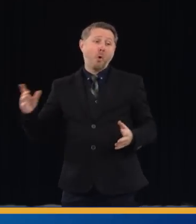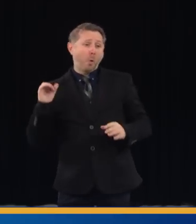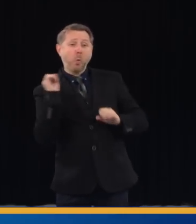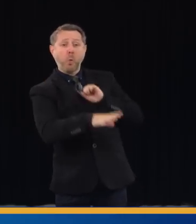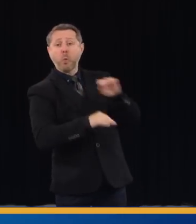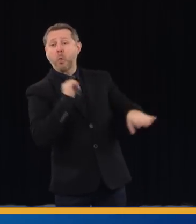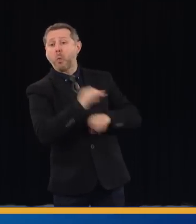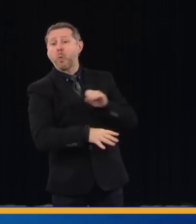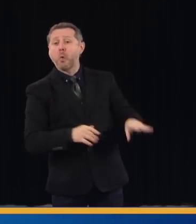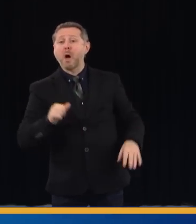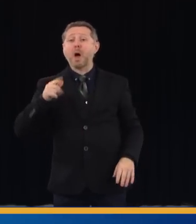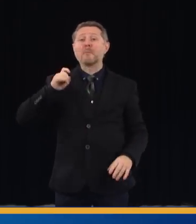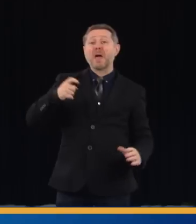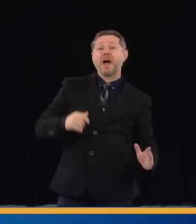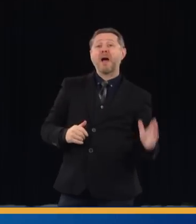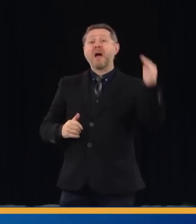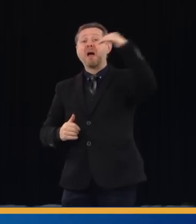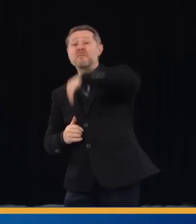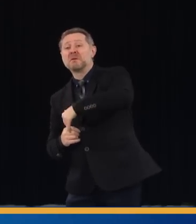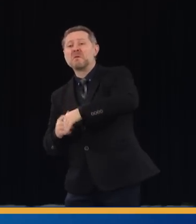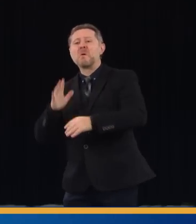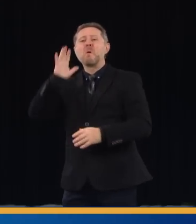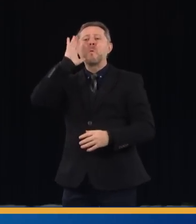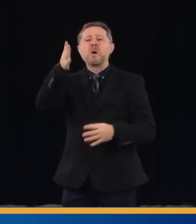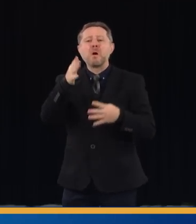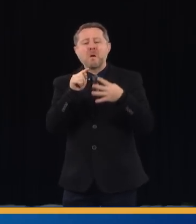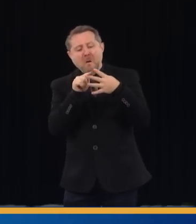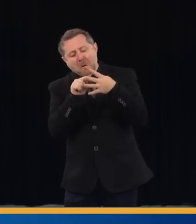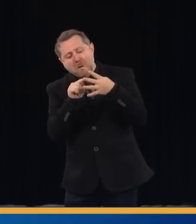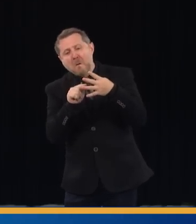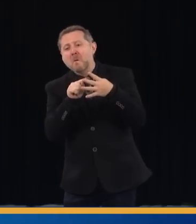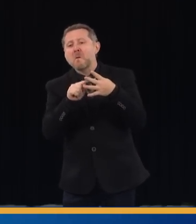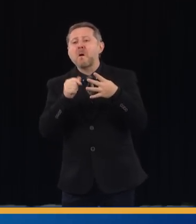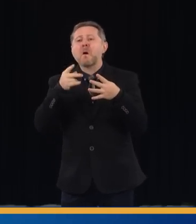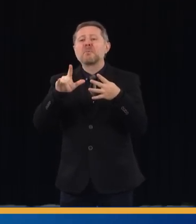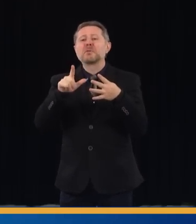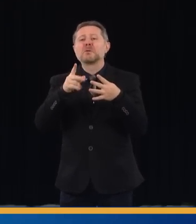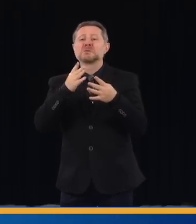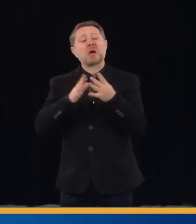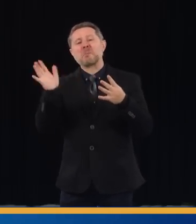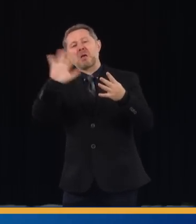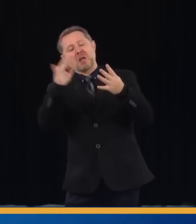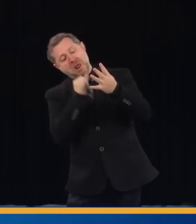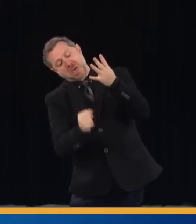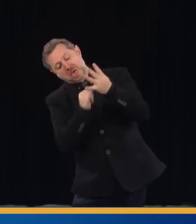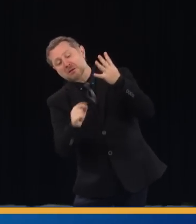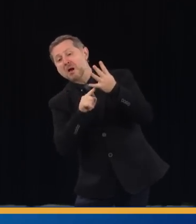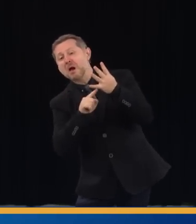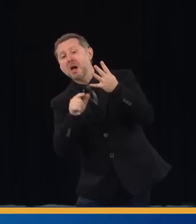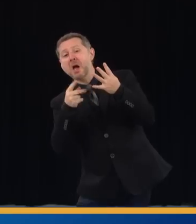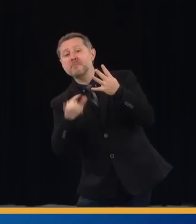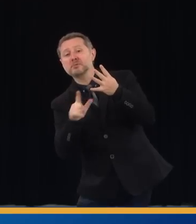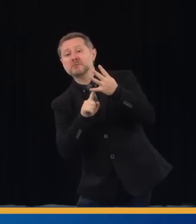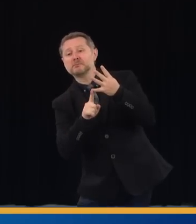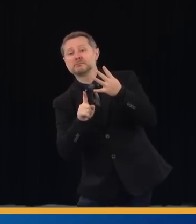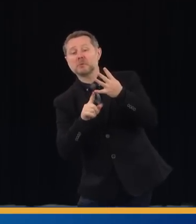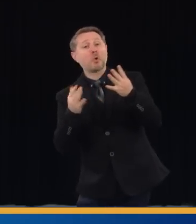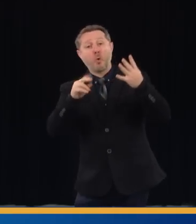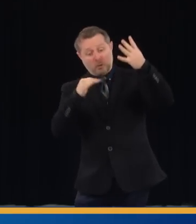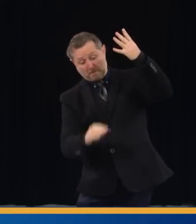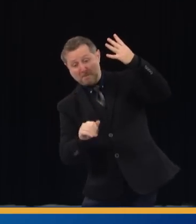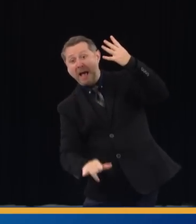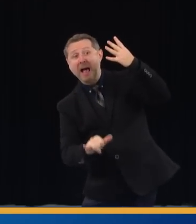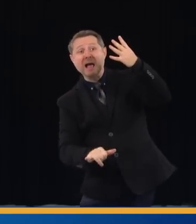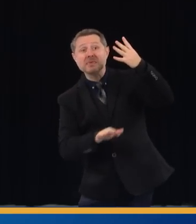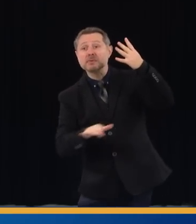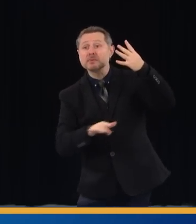happening sooner, some have the apex happening later. You can find people who believe the apex will come in 7